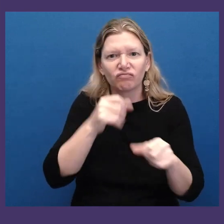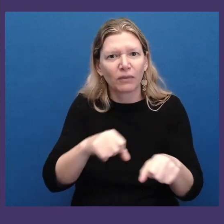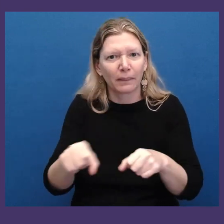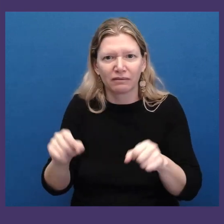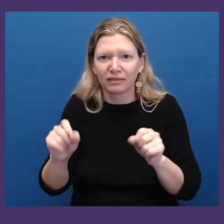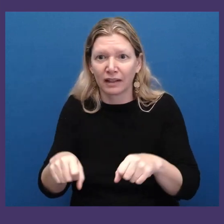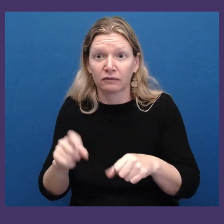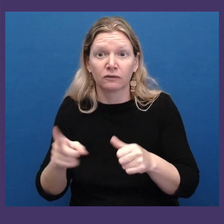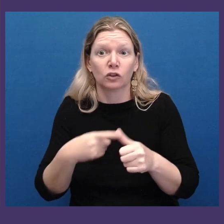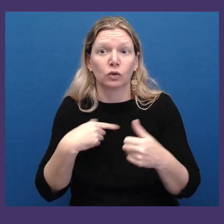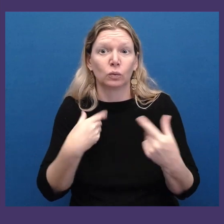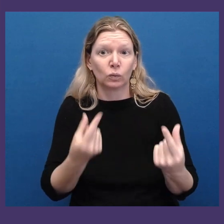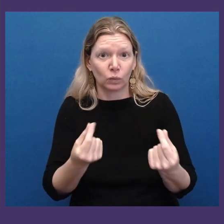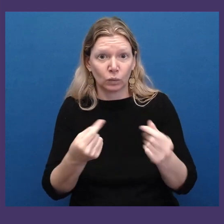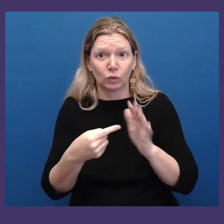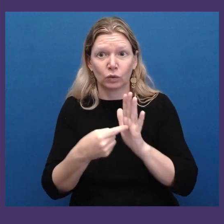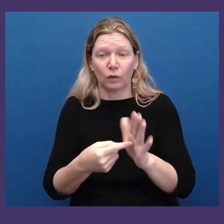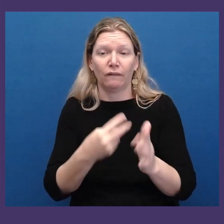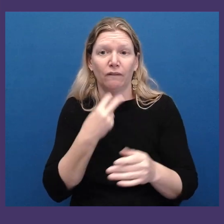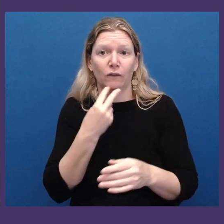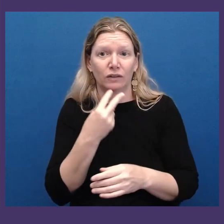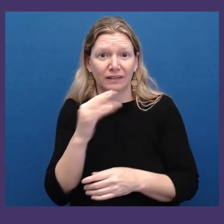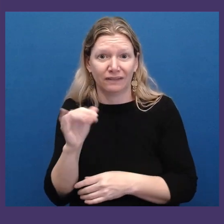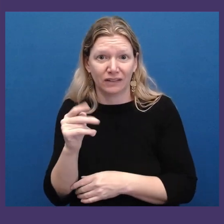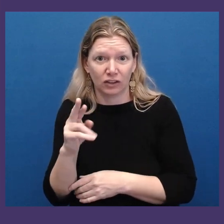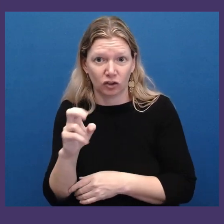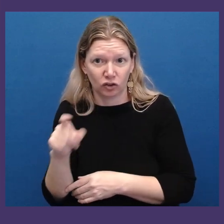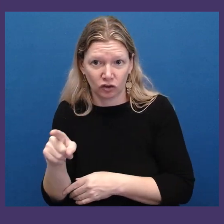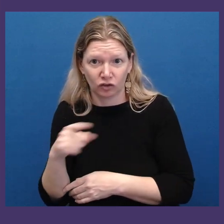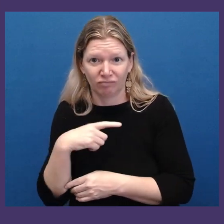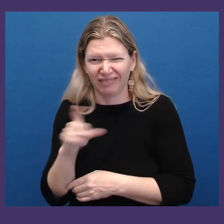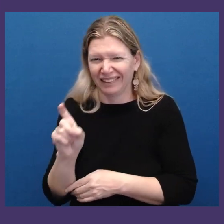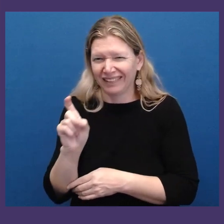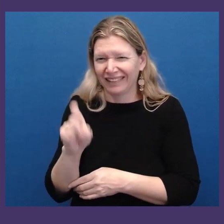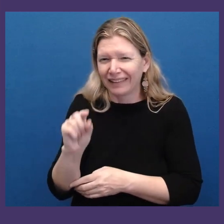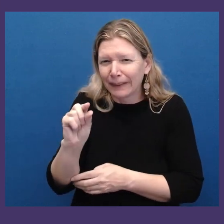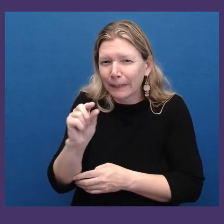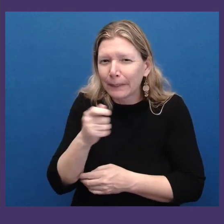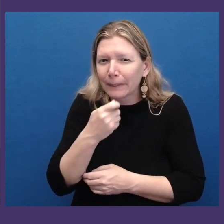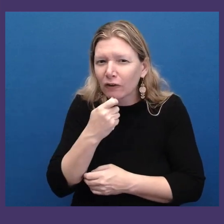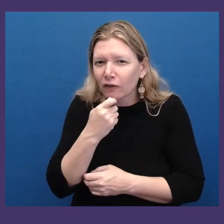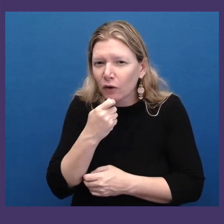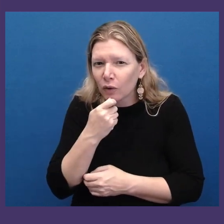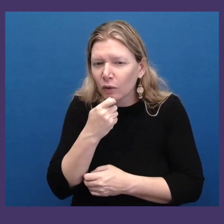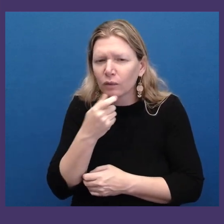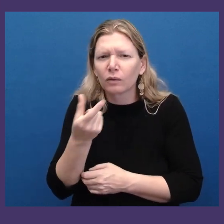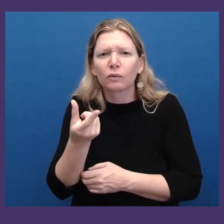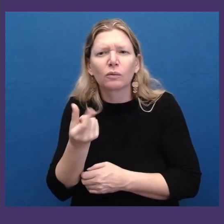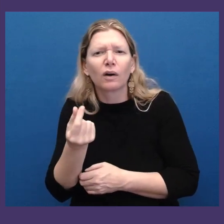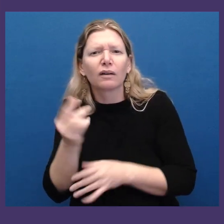Copilot. What is the weather forecast for Newport this coming week?